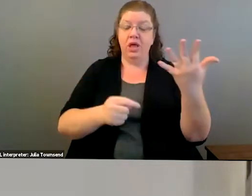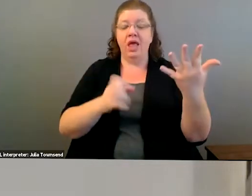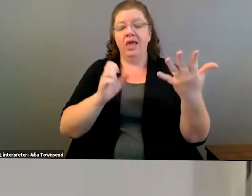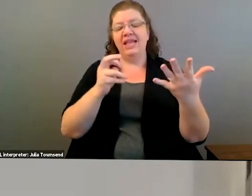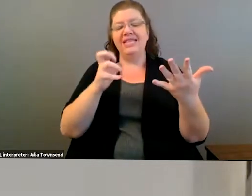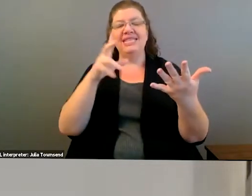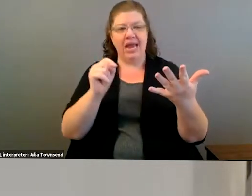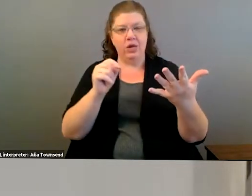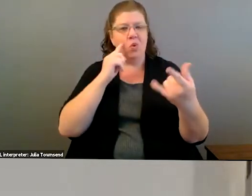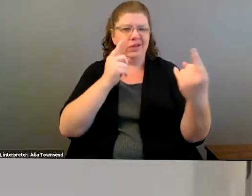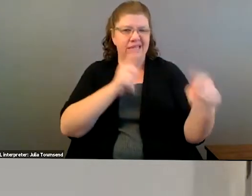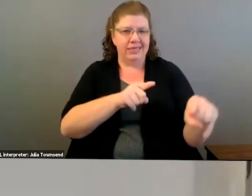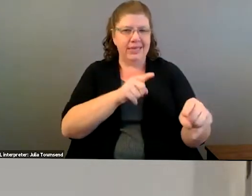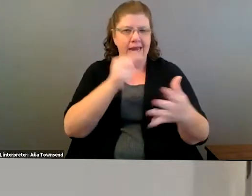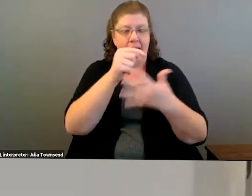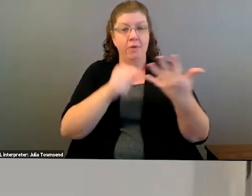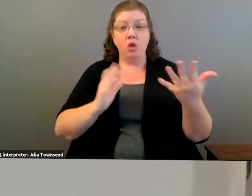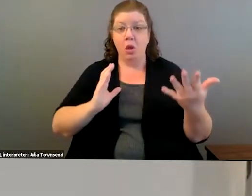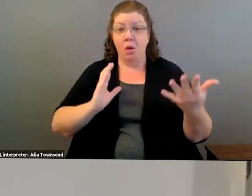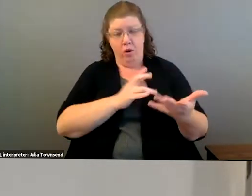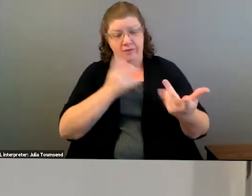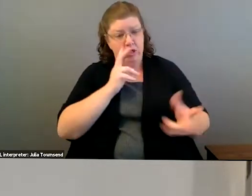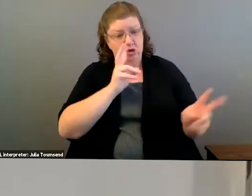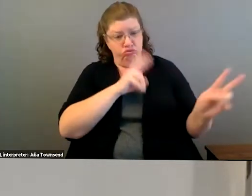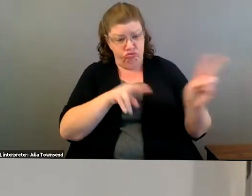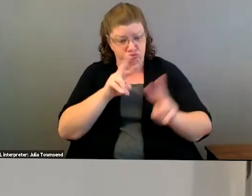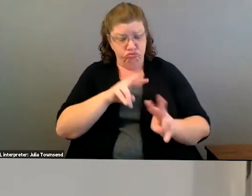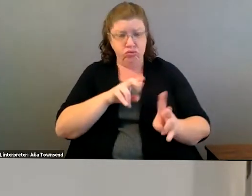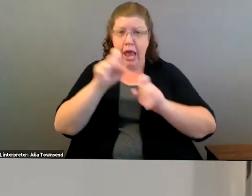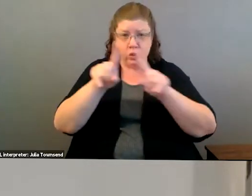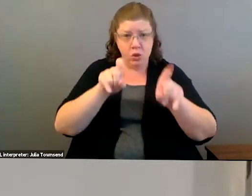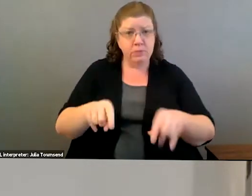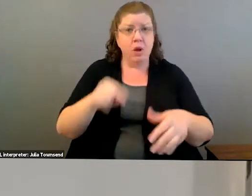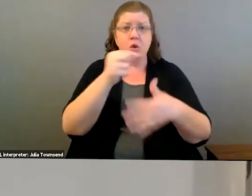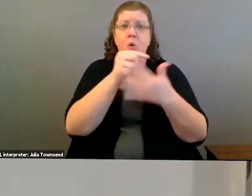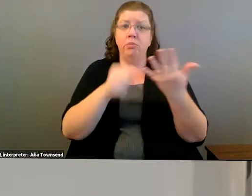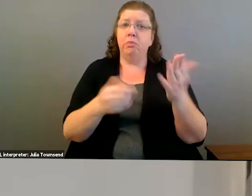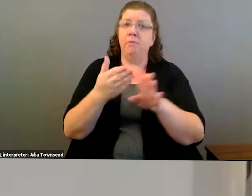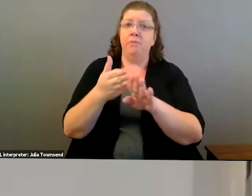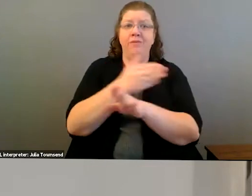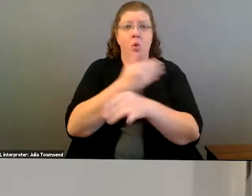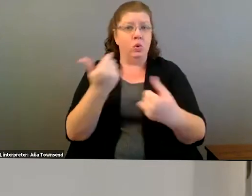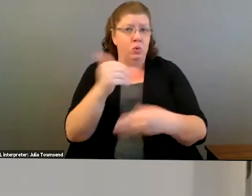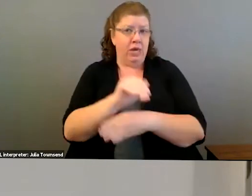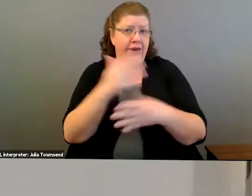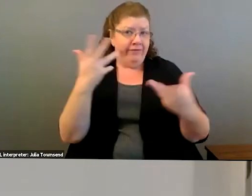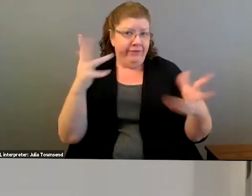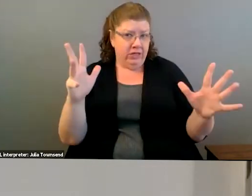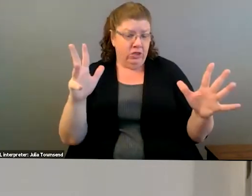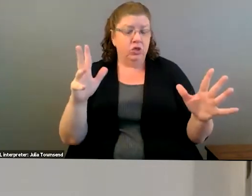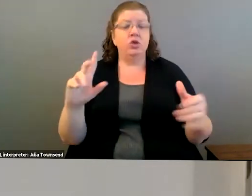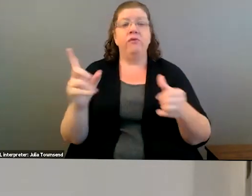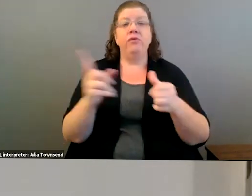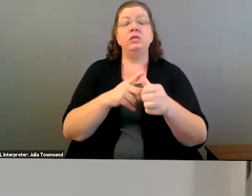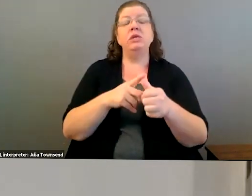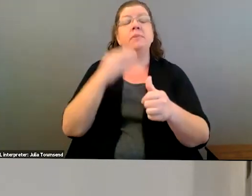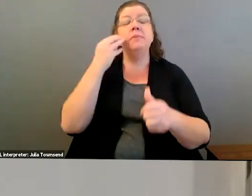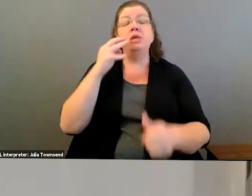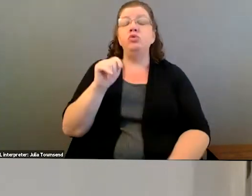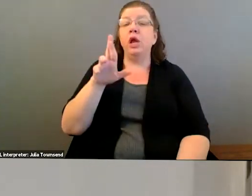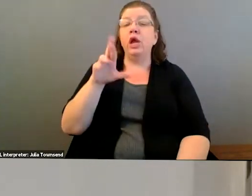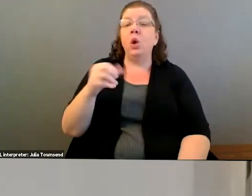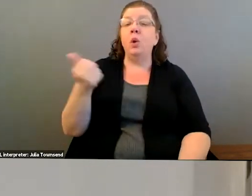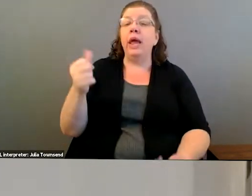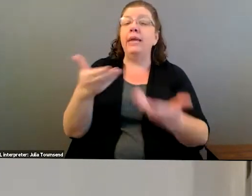and the board members have had an opportunity to consider and ask questions about these items before tonight. So first, Ms. Trujillo, are there any